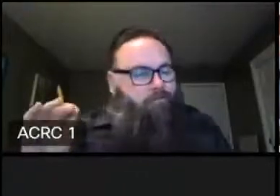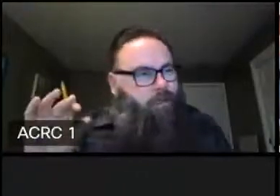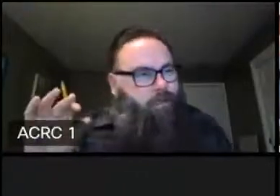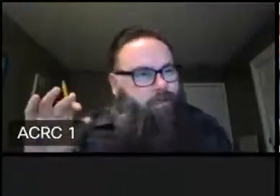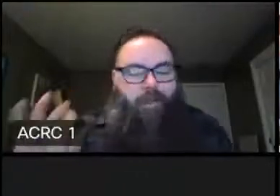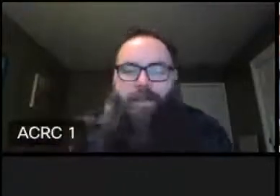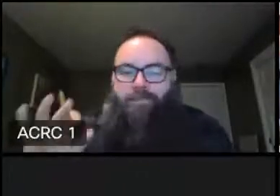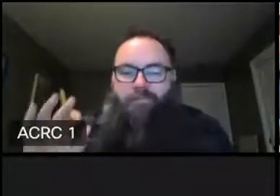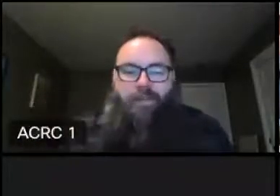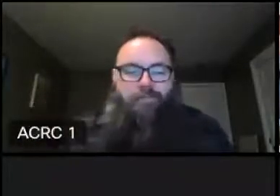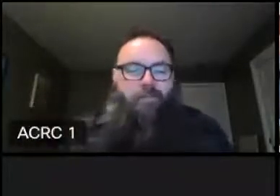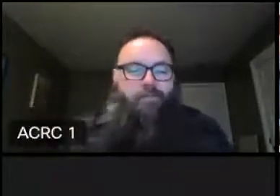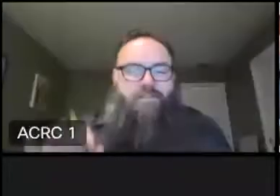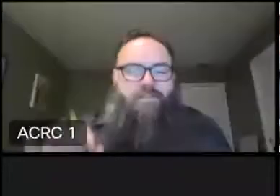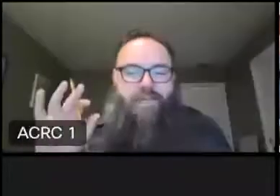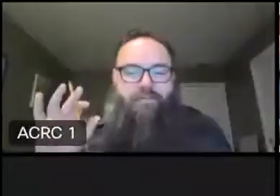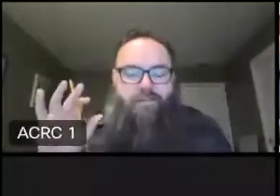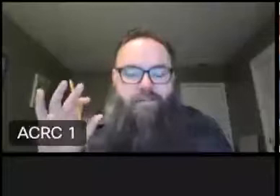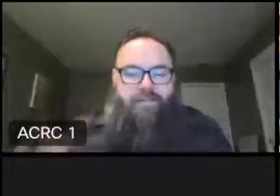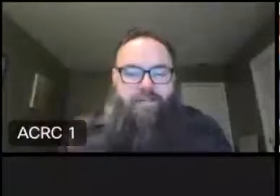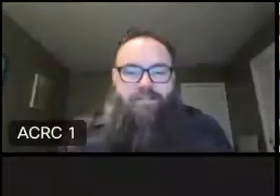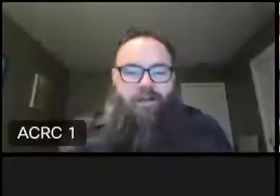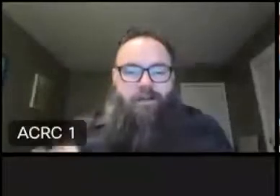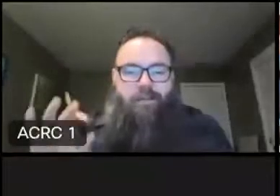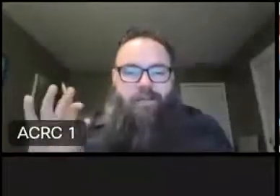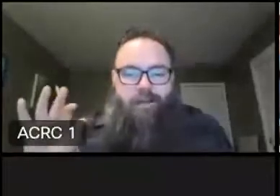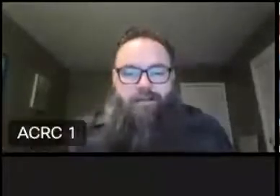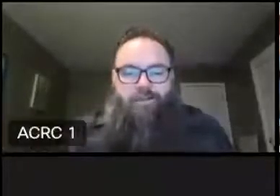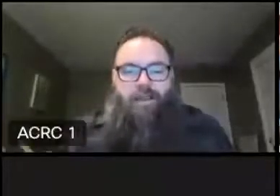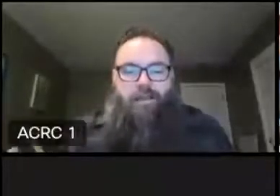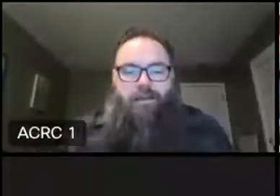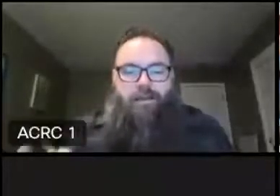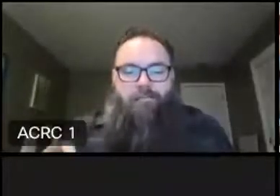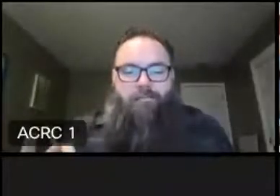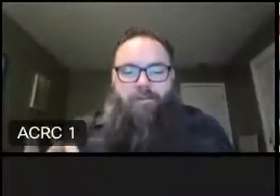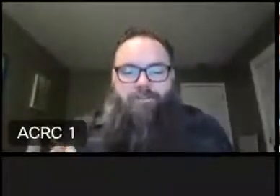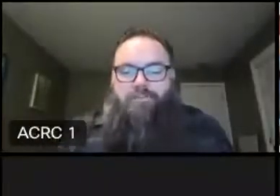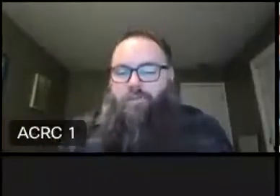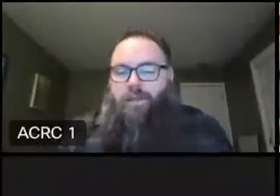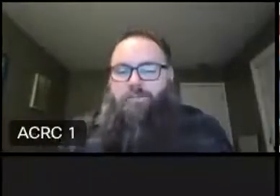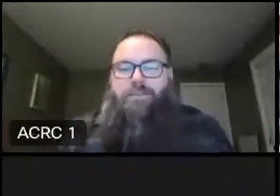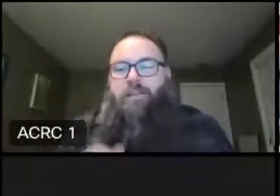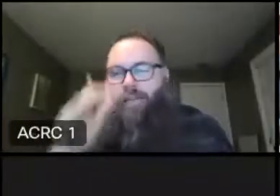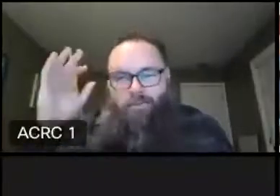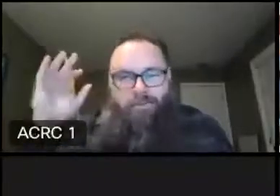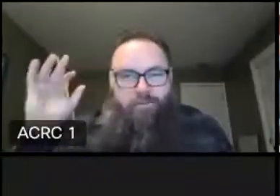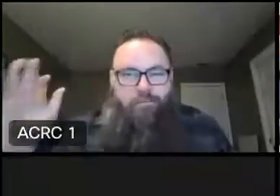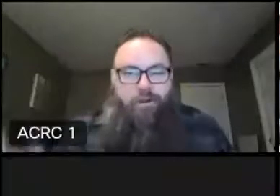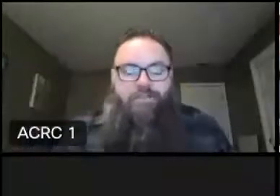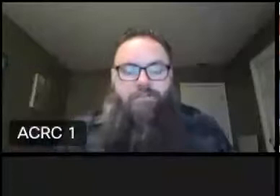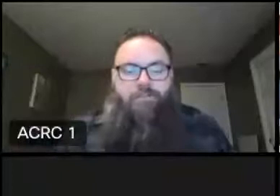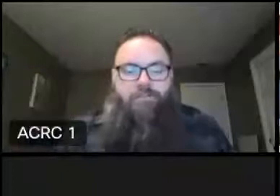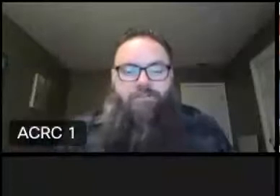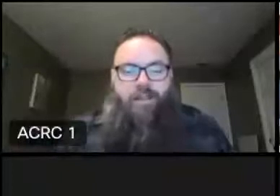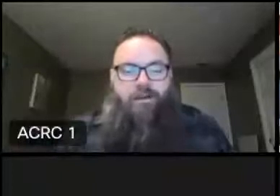Our clients and family members and staff did a fantastic job training our service coordinators, and we're doing